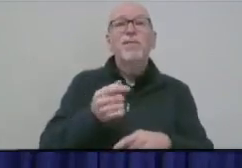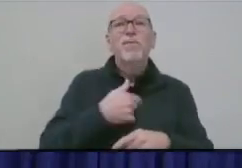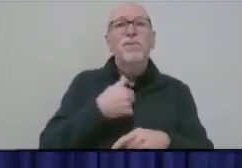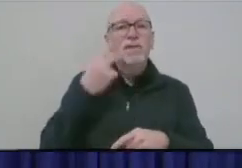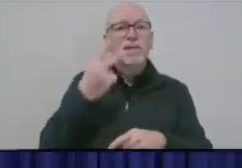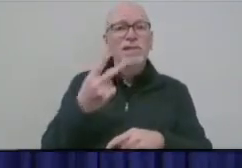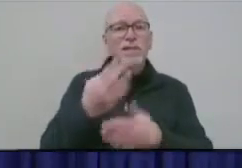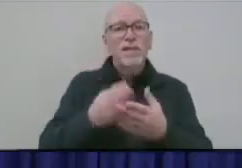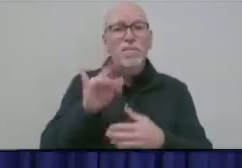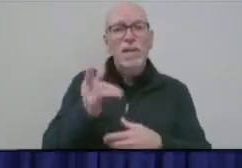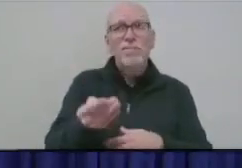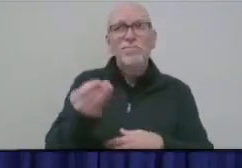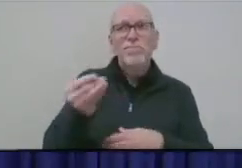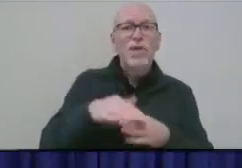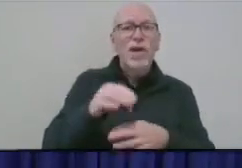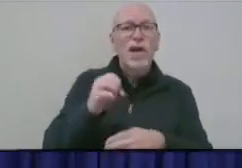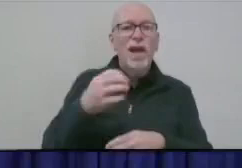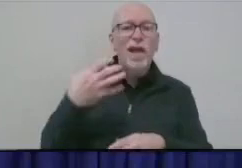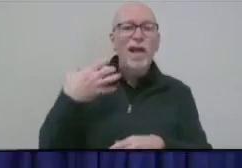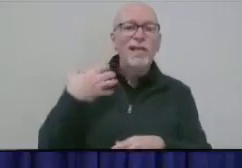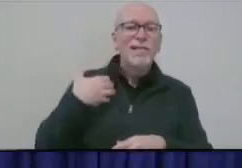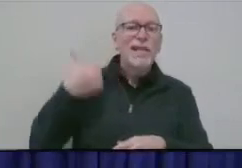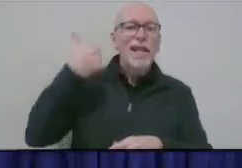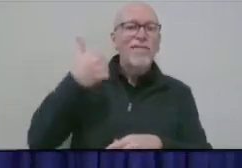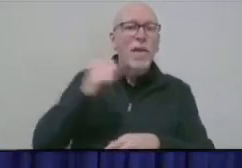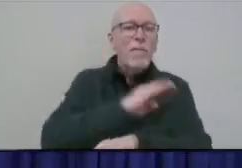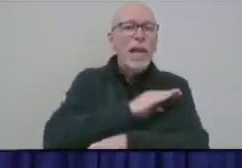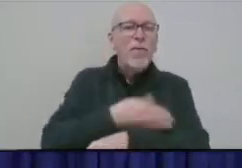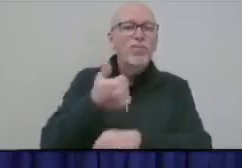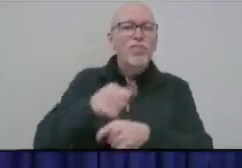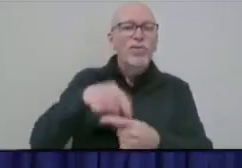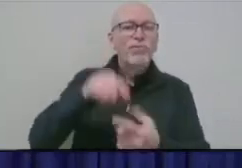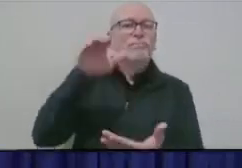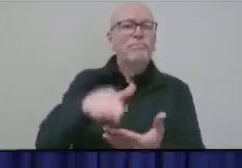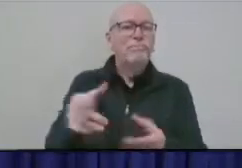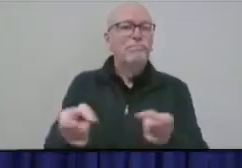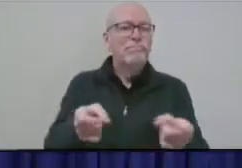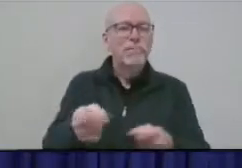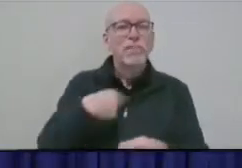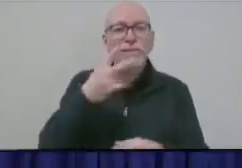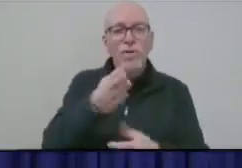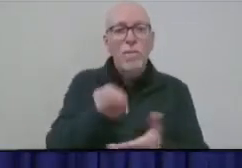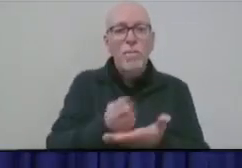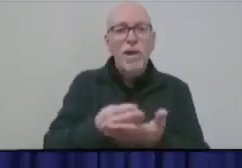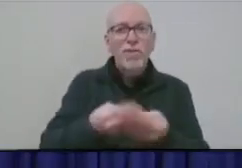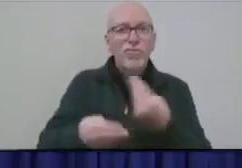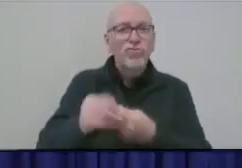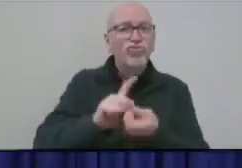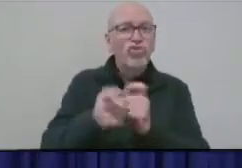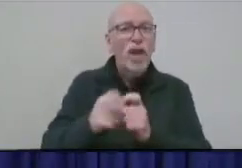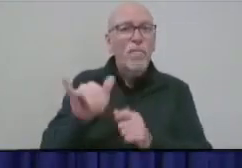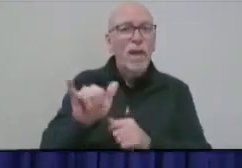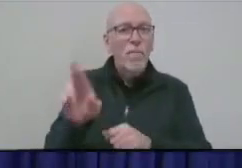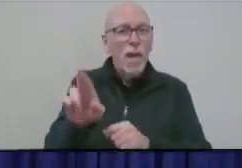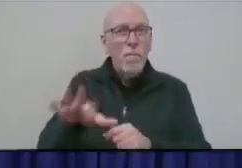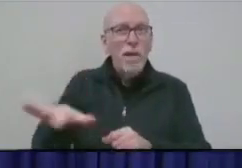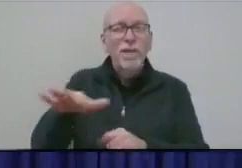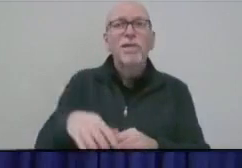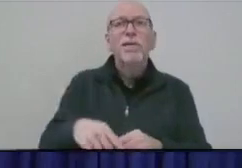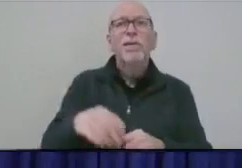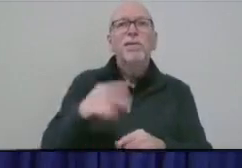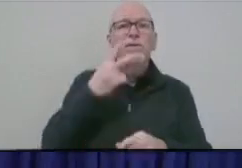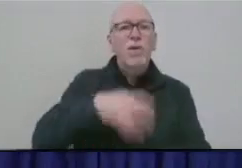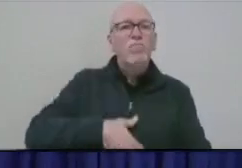bills on executive power kind of trying to rein that in a little bit. We've seen your budget be changed by House Republicans. We've saw